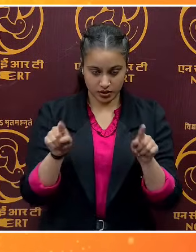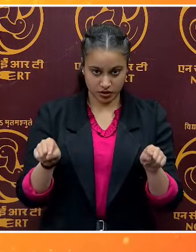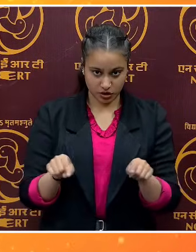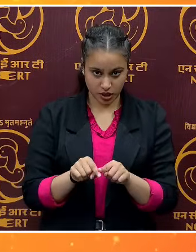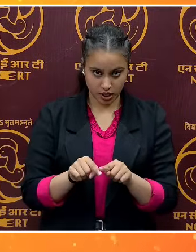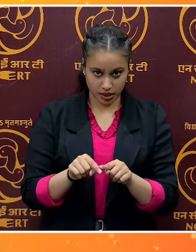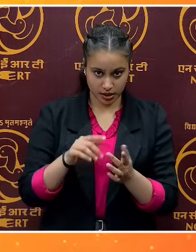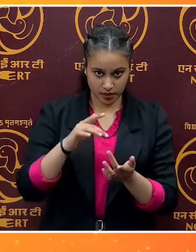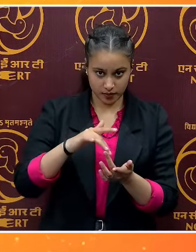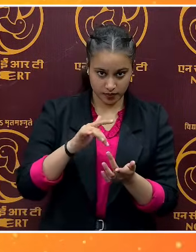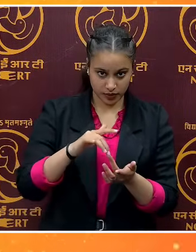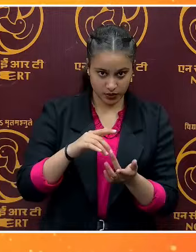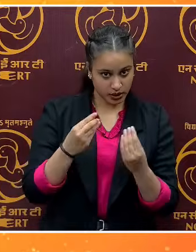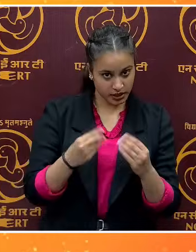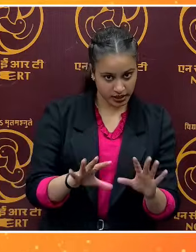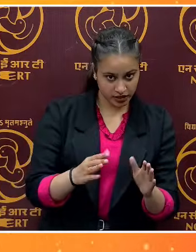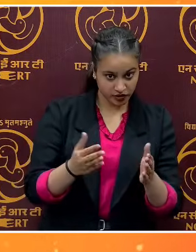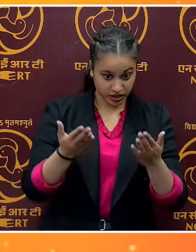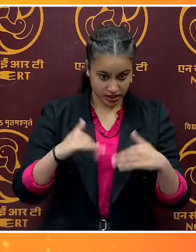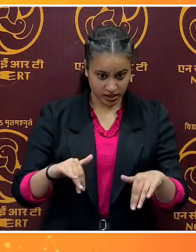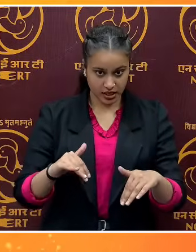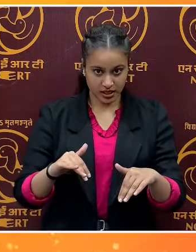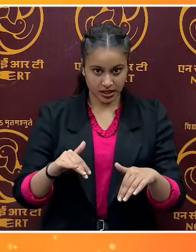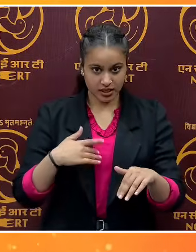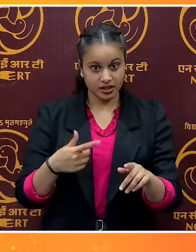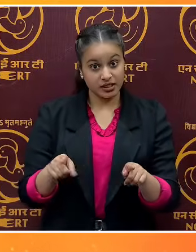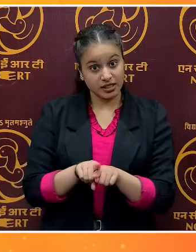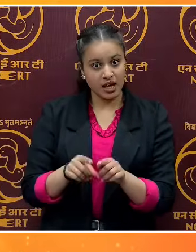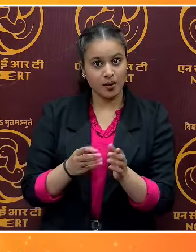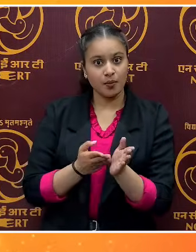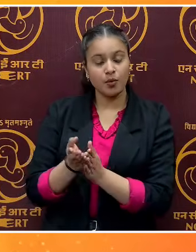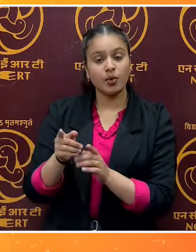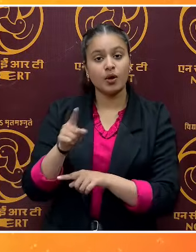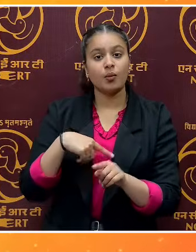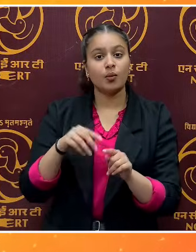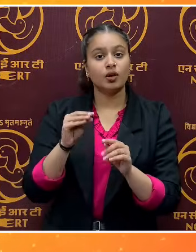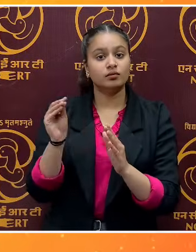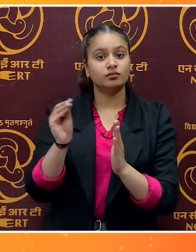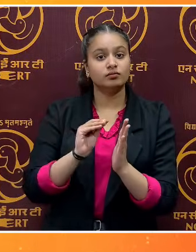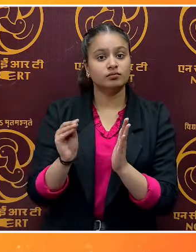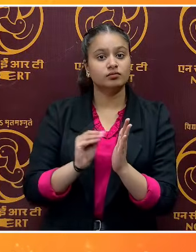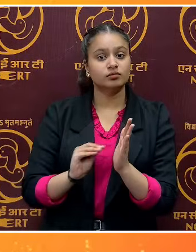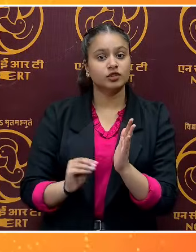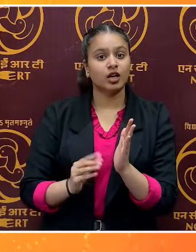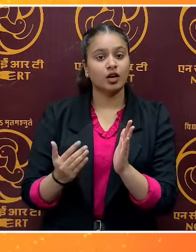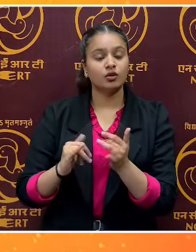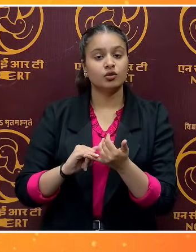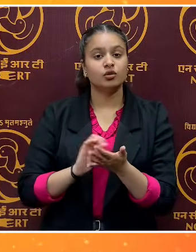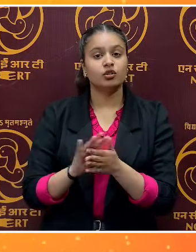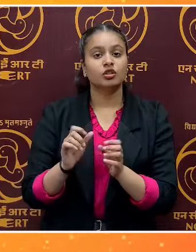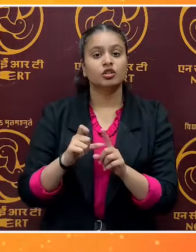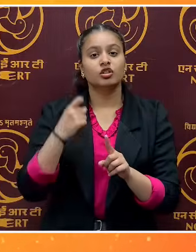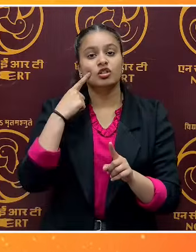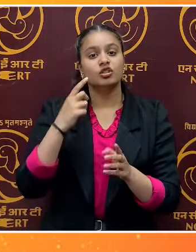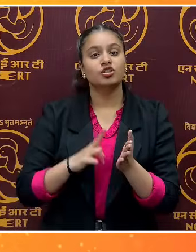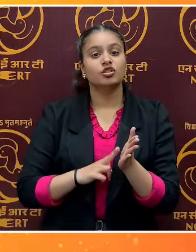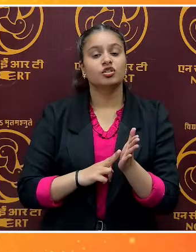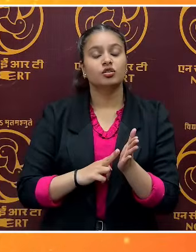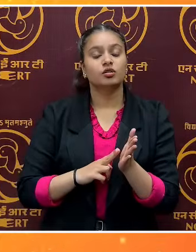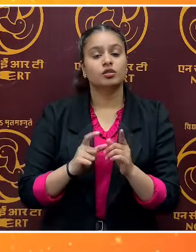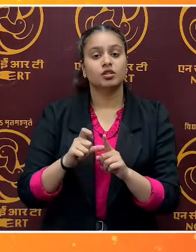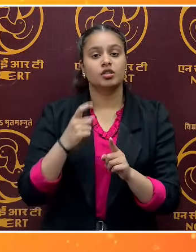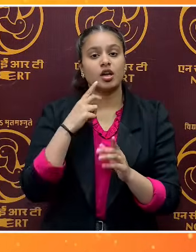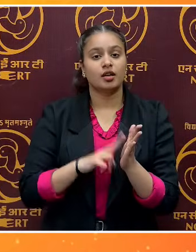in between triangle you have to leave. And so, in this way you can color the shading work, you